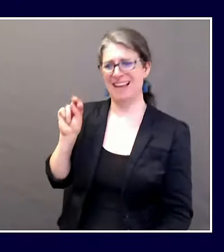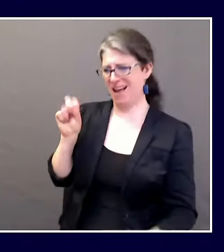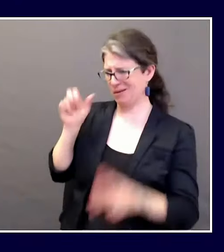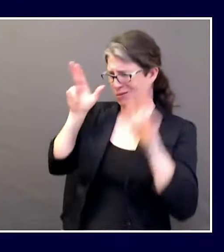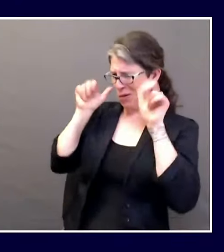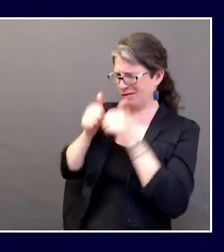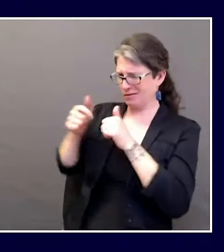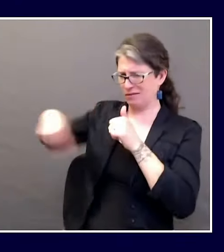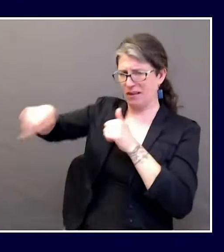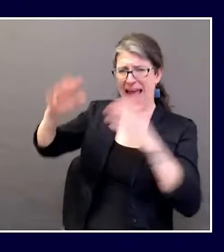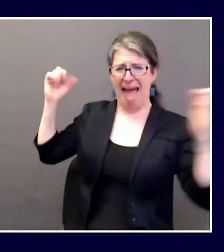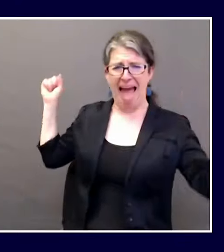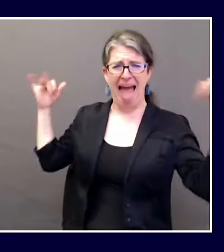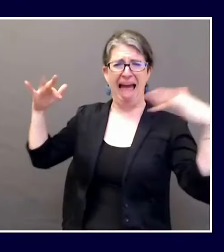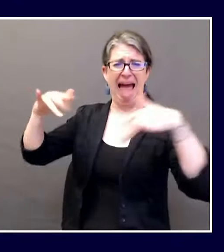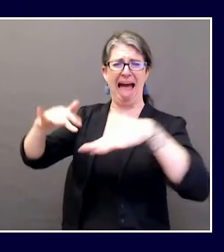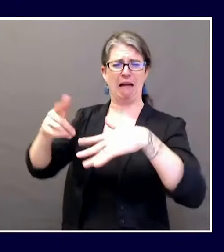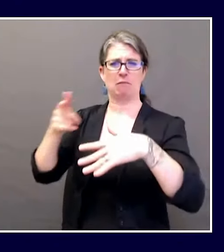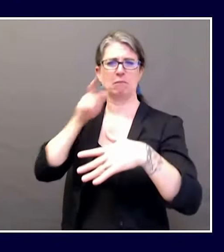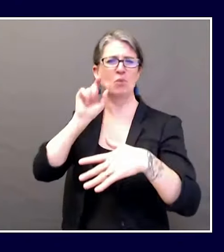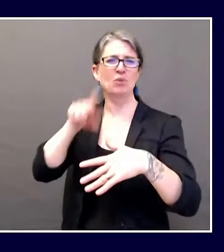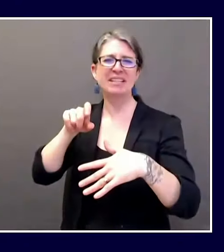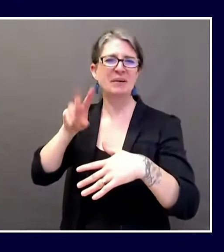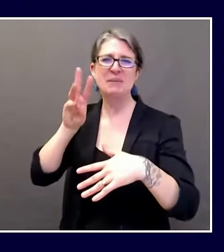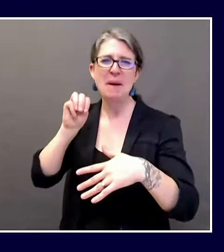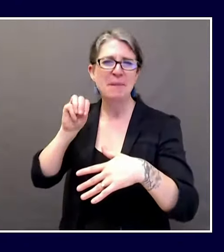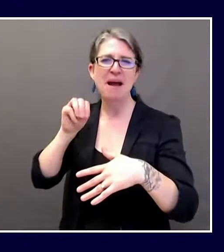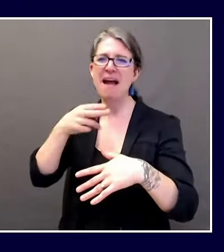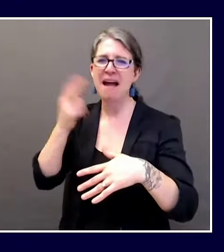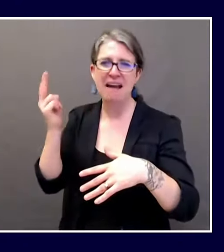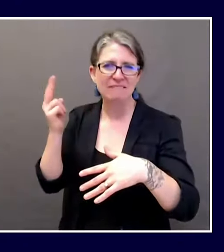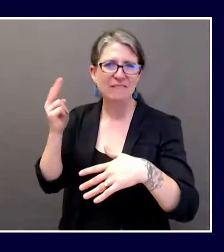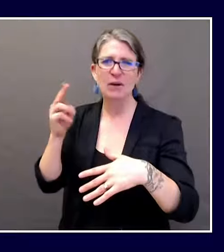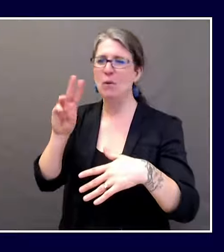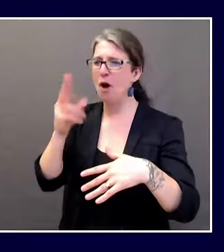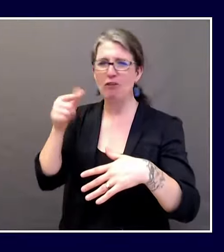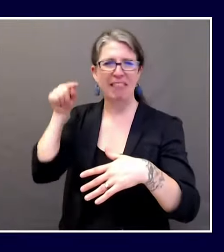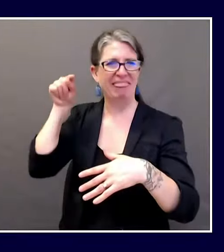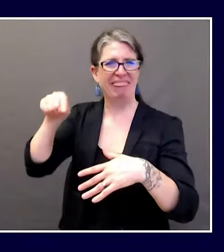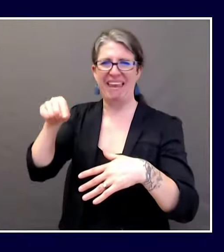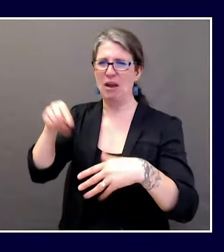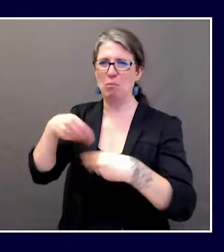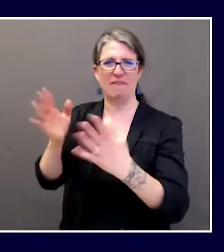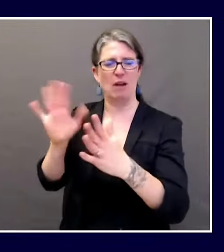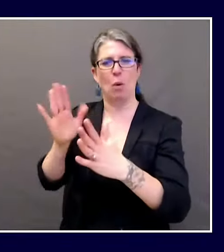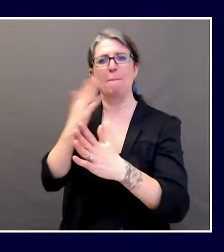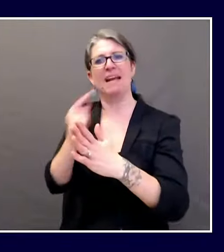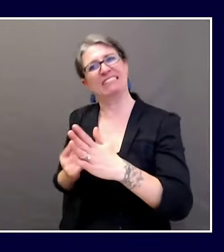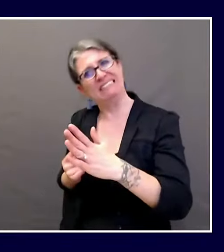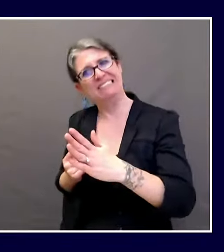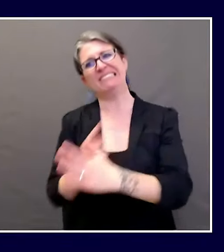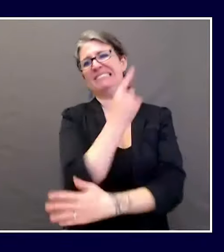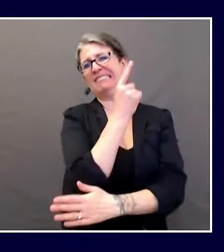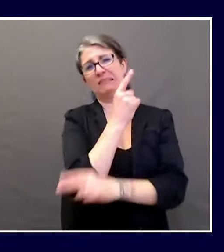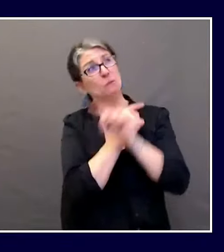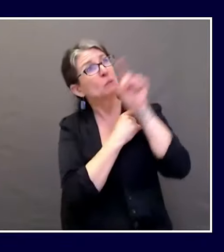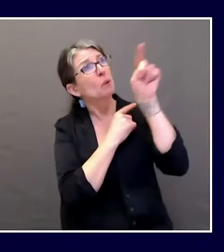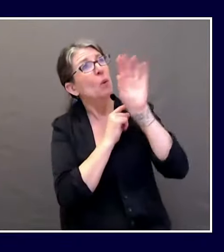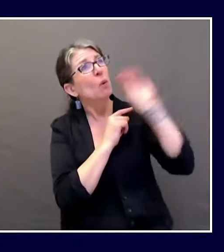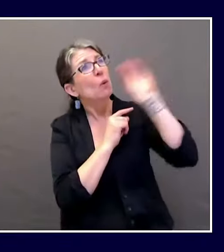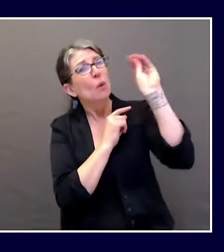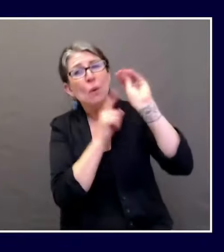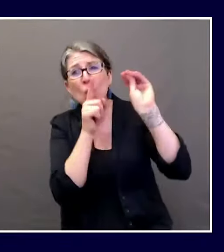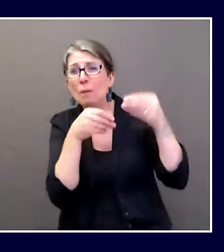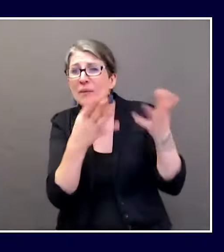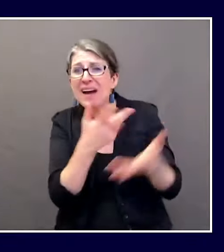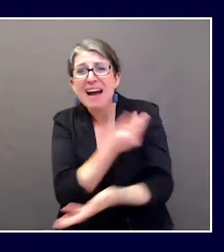available. That way they were used and have been used really well. The last question. I'm sorry, just really quickly.